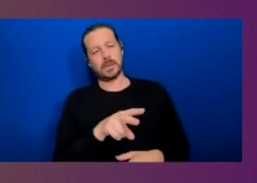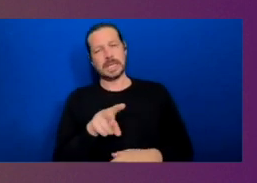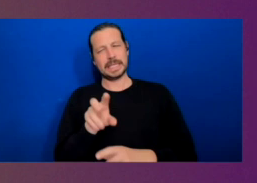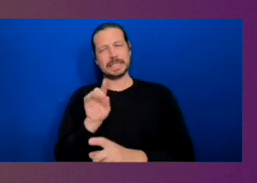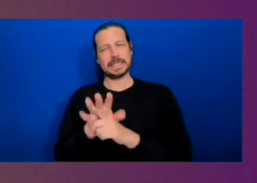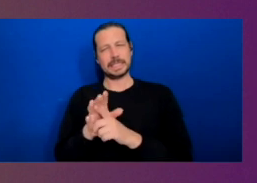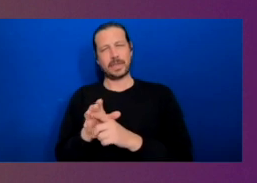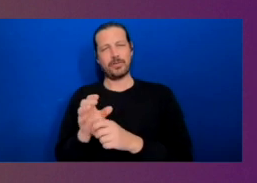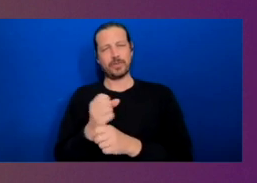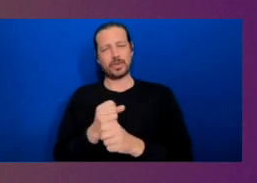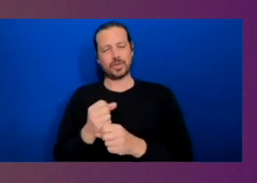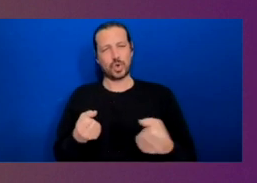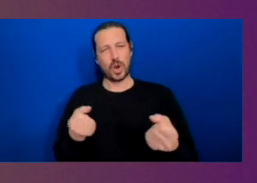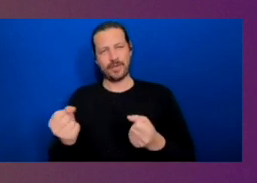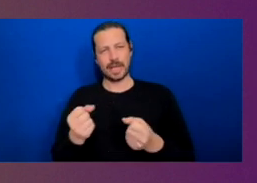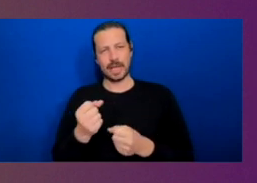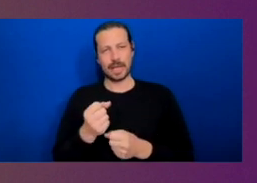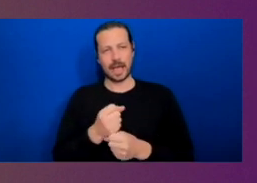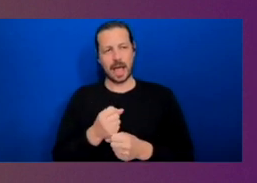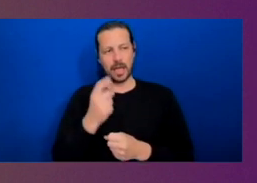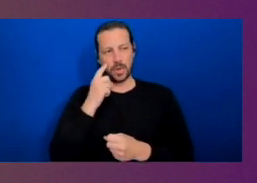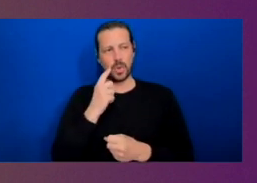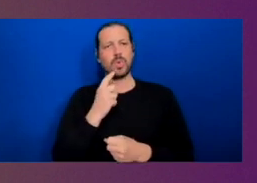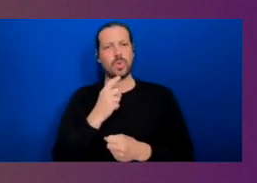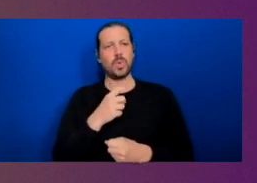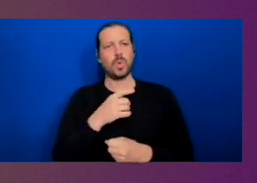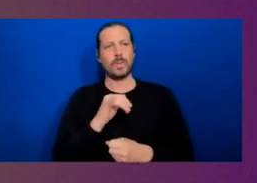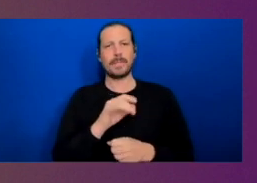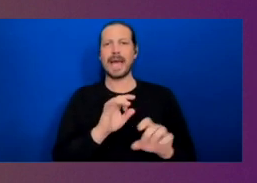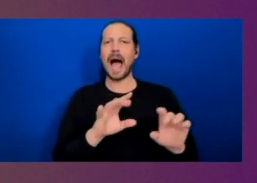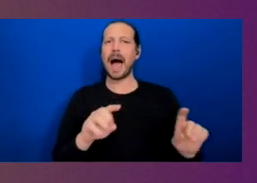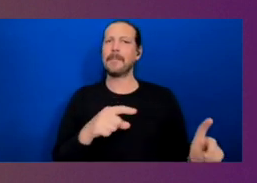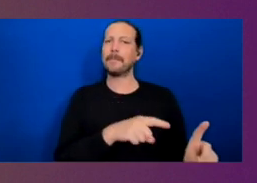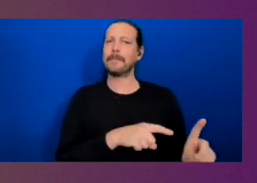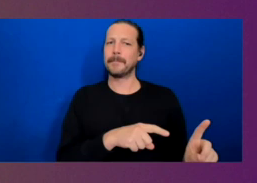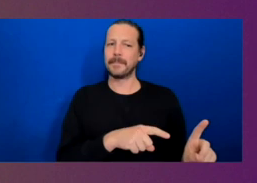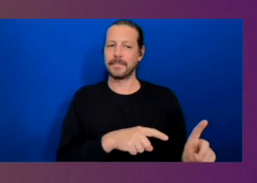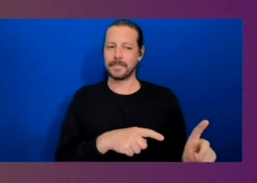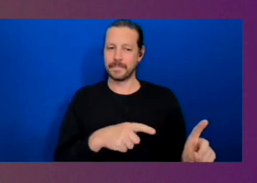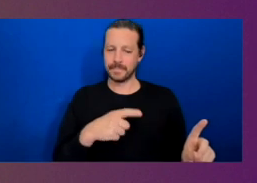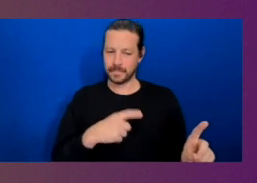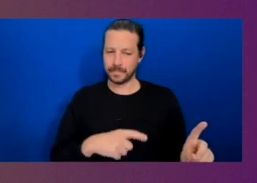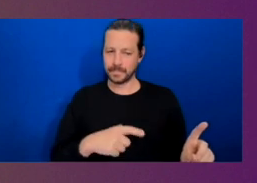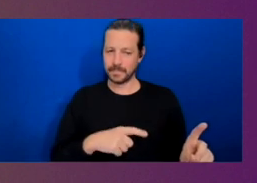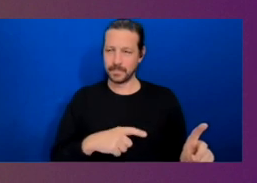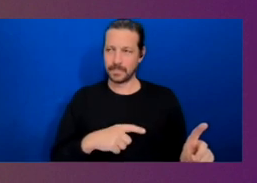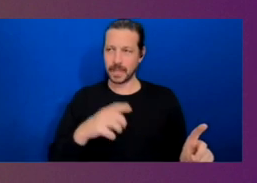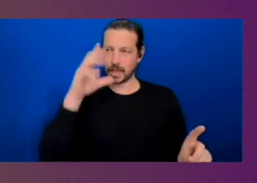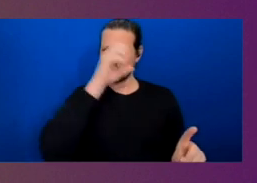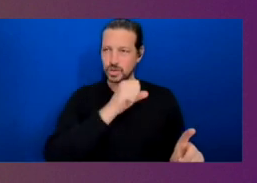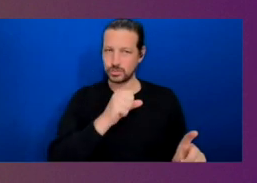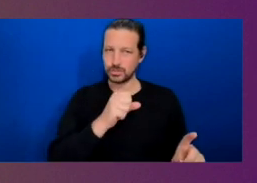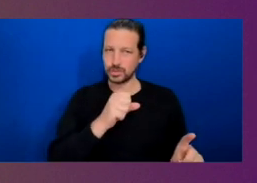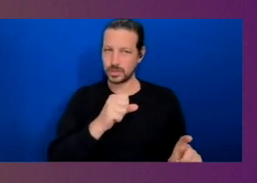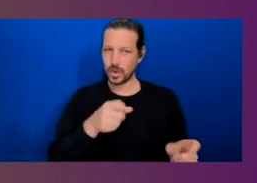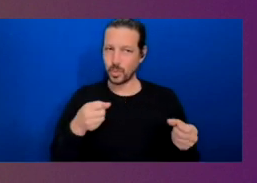cars actually could potentially harm her friend, because it considered that a wheelchair user should drive forwards. And it